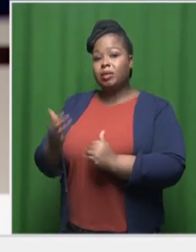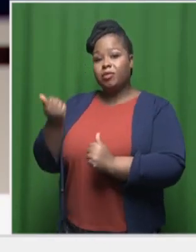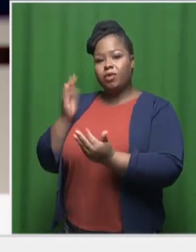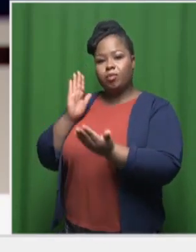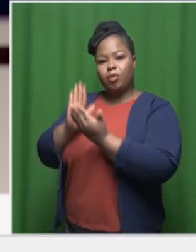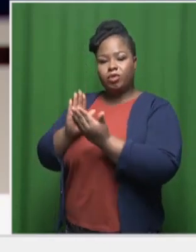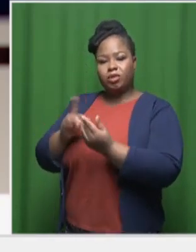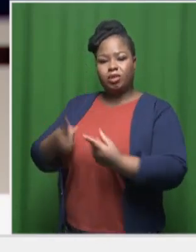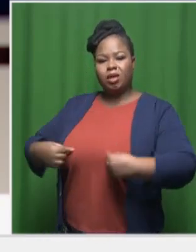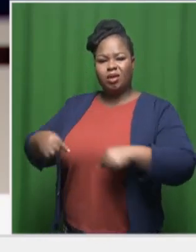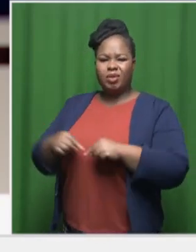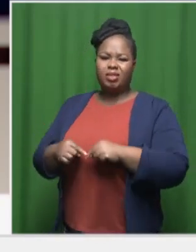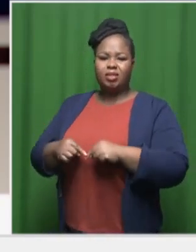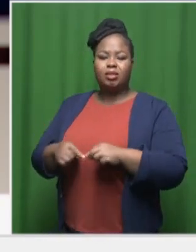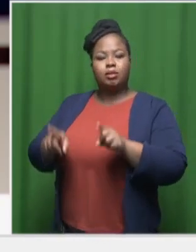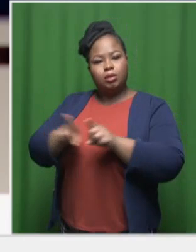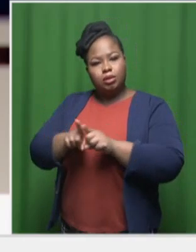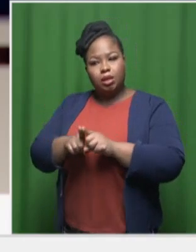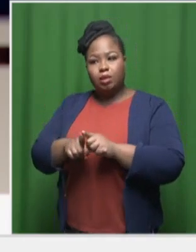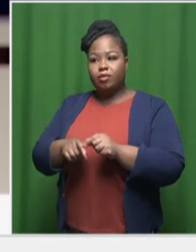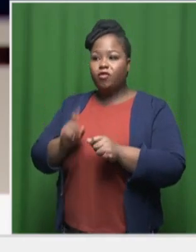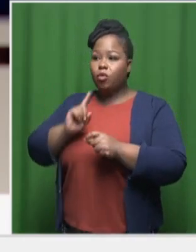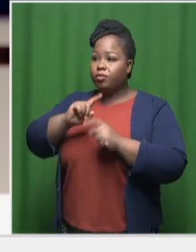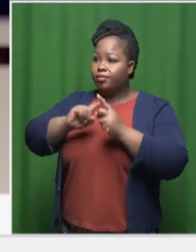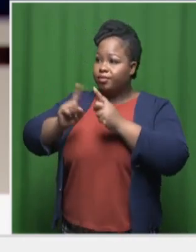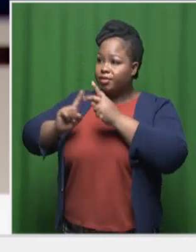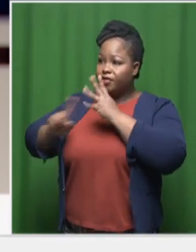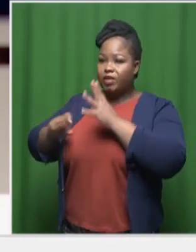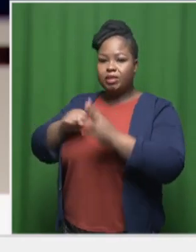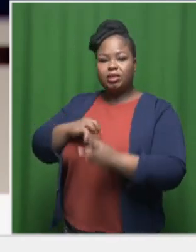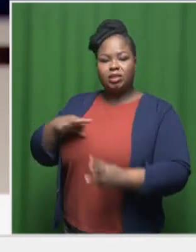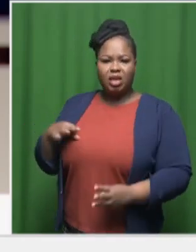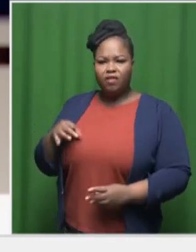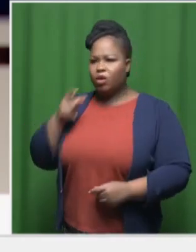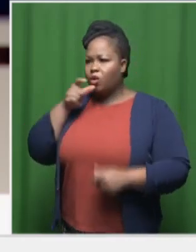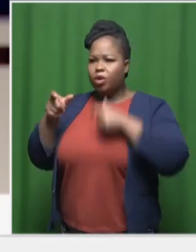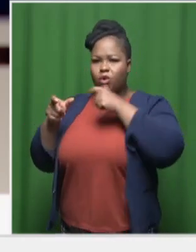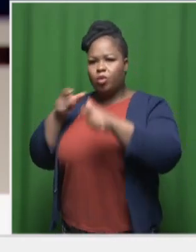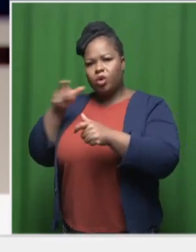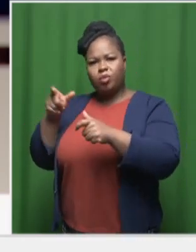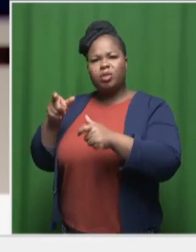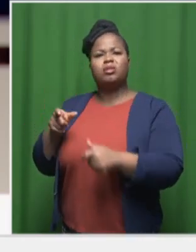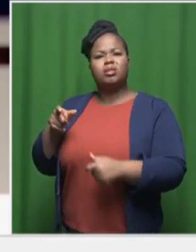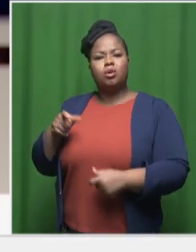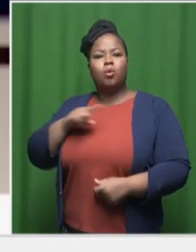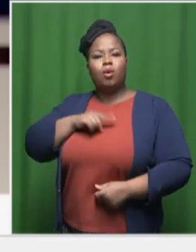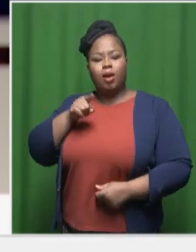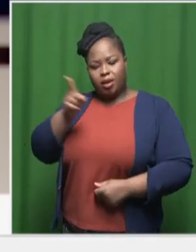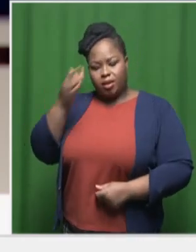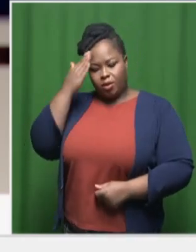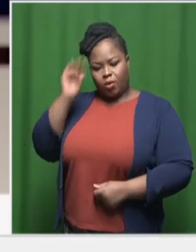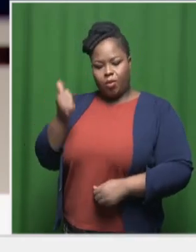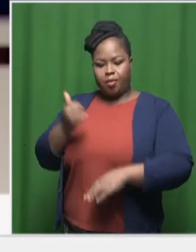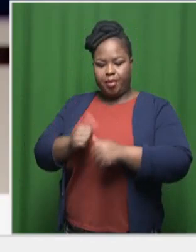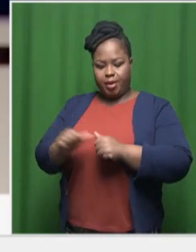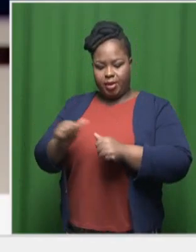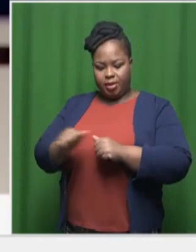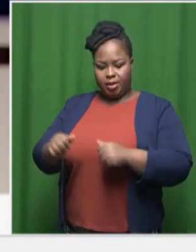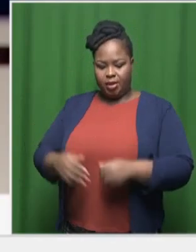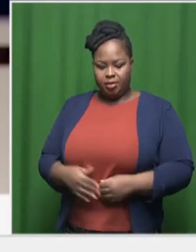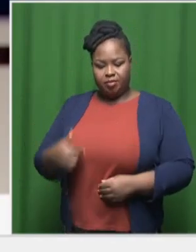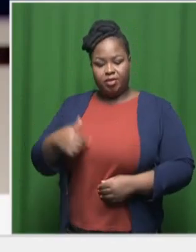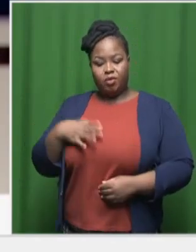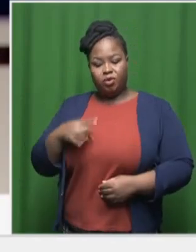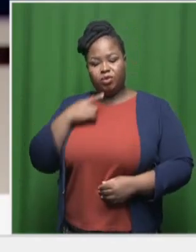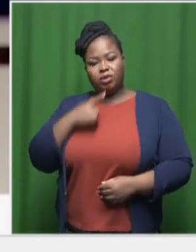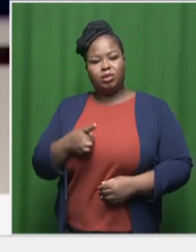bottom-up, including the inputs from the various employees, because they actually know better. And I must say that humbly, our approach